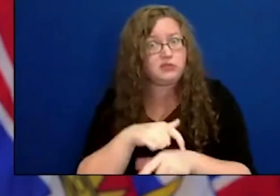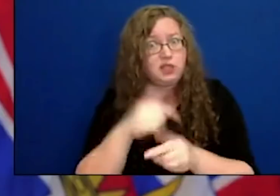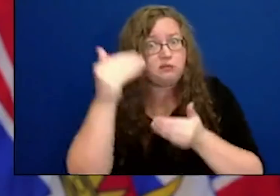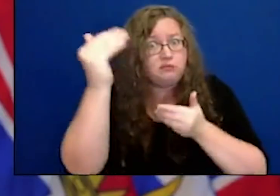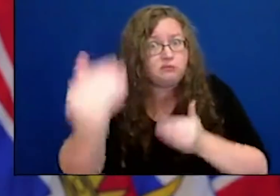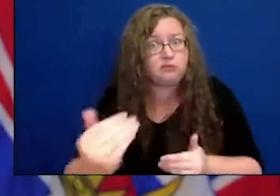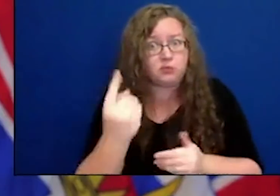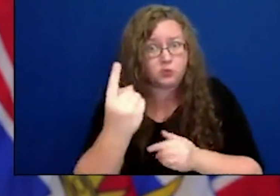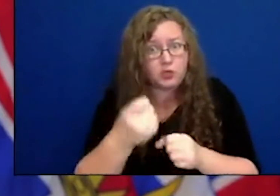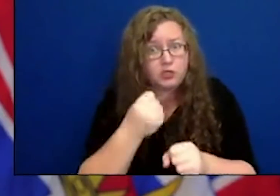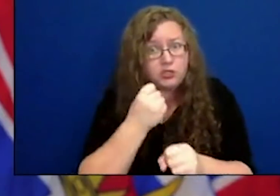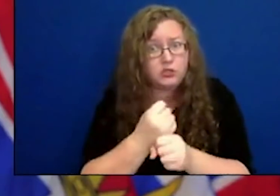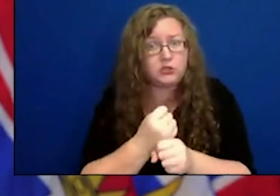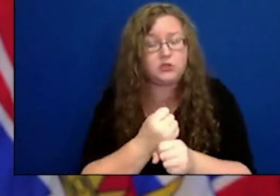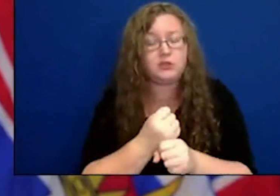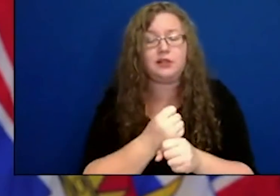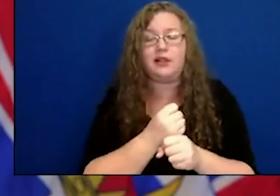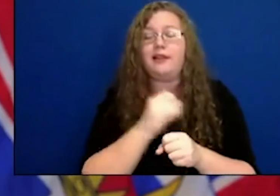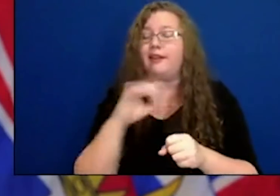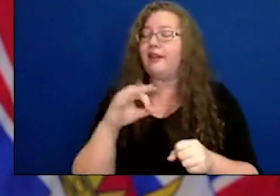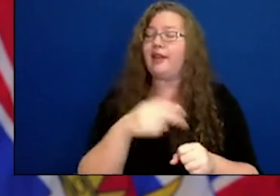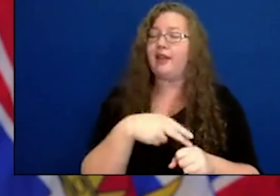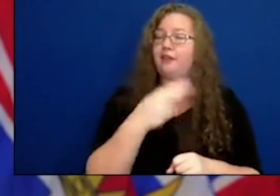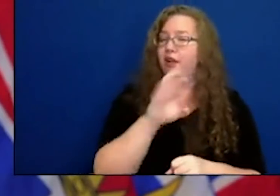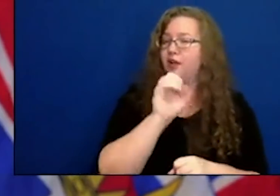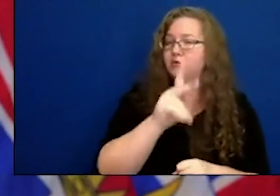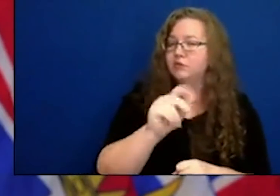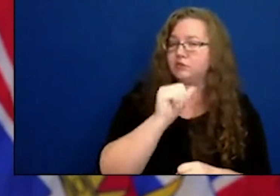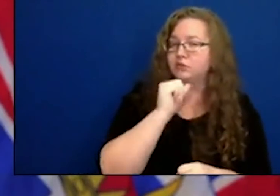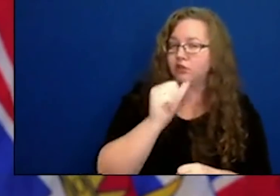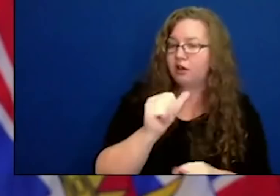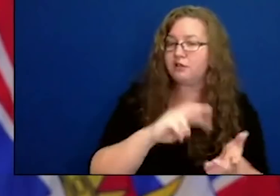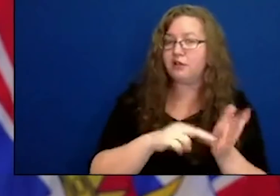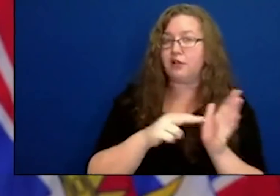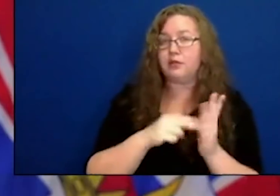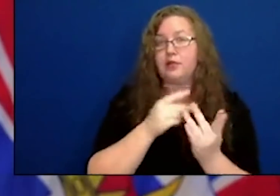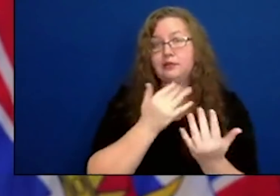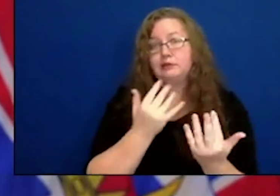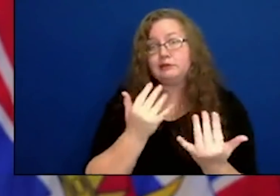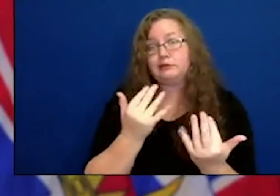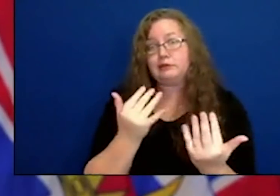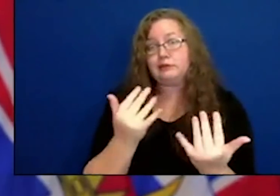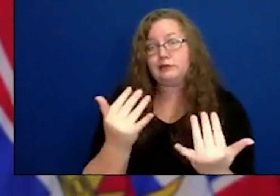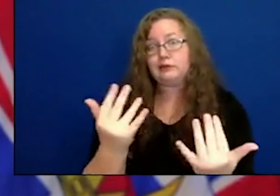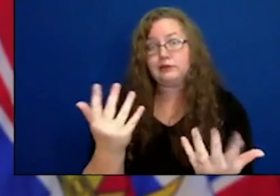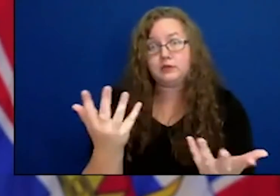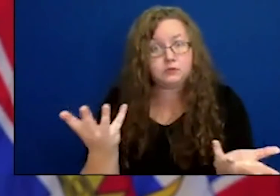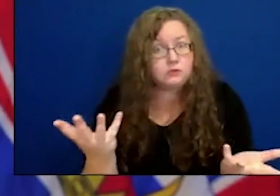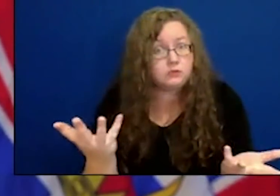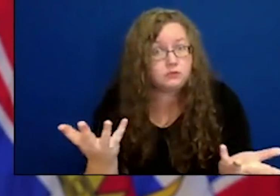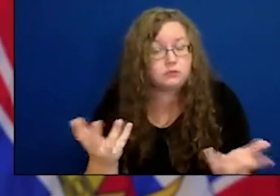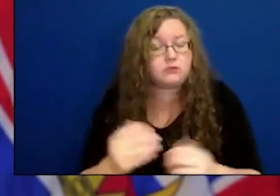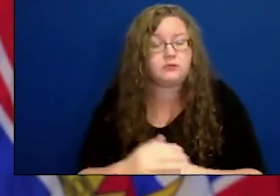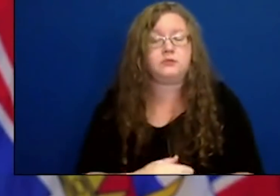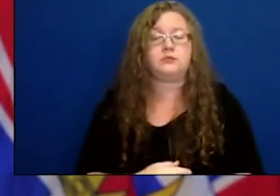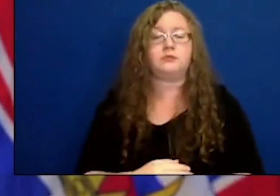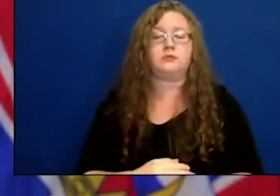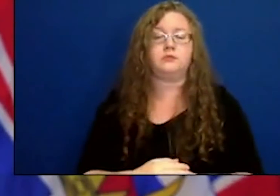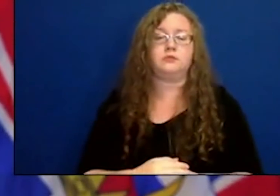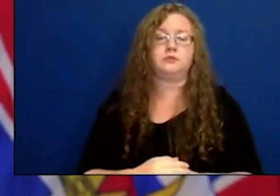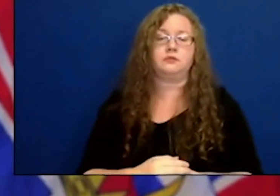not fitting into any of those high-risk areas? Yeah, so we are planning to be able to